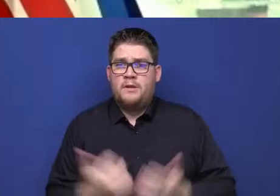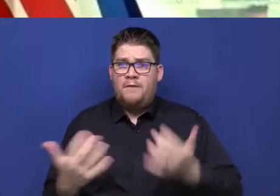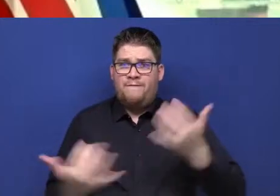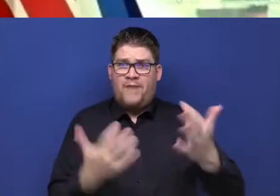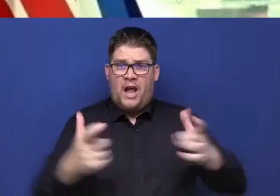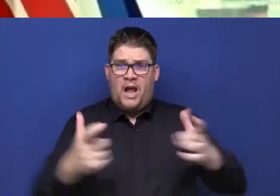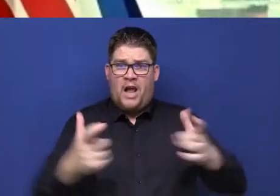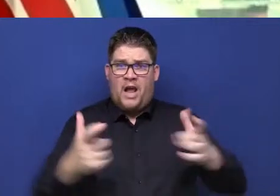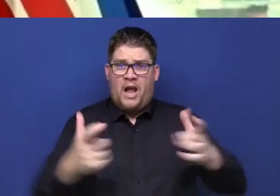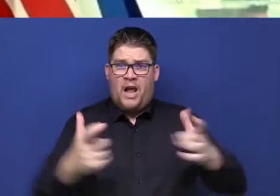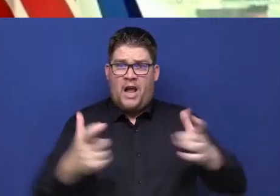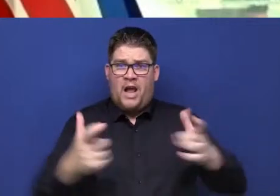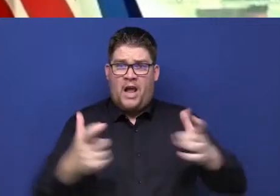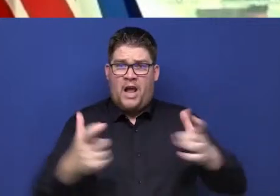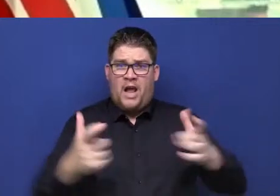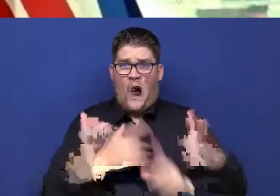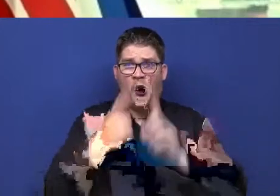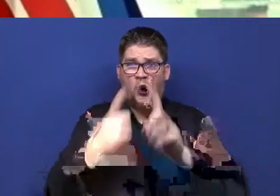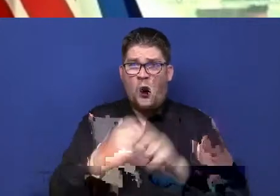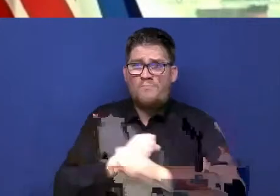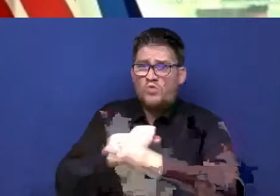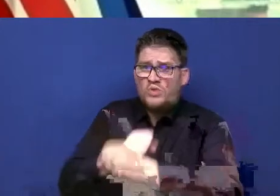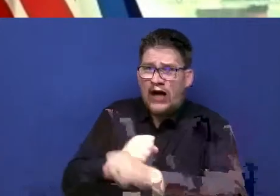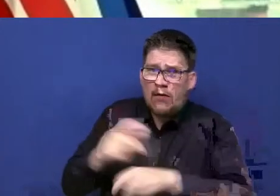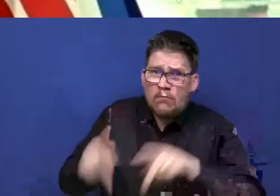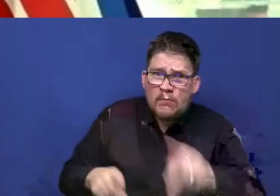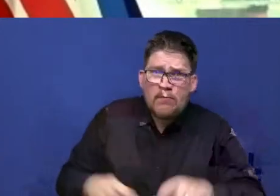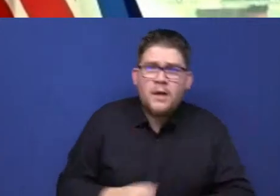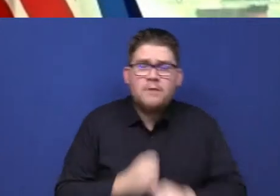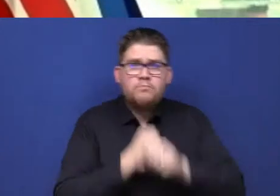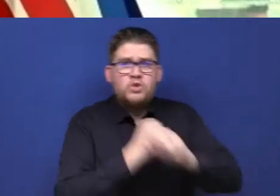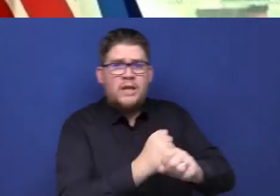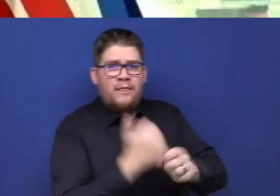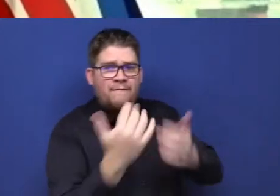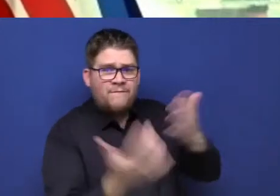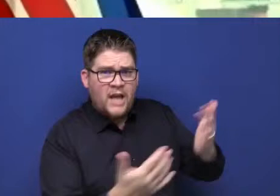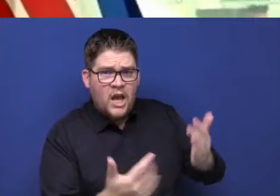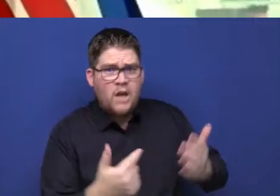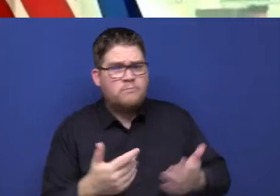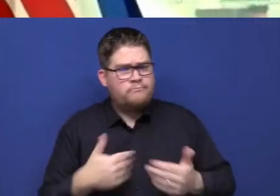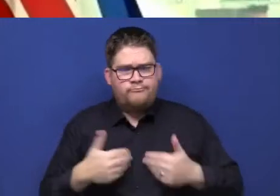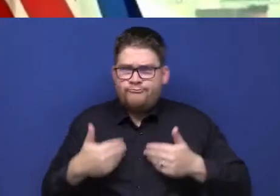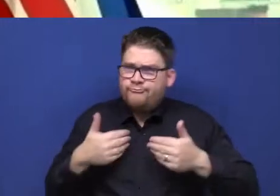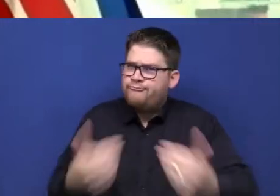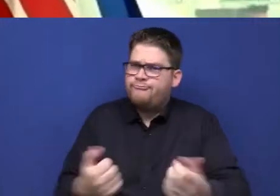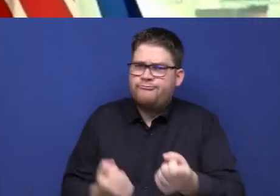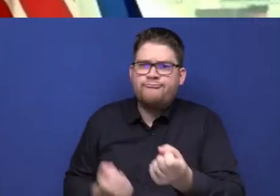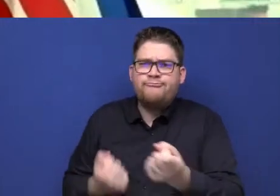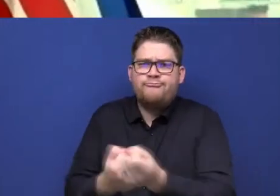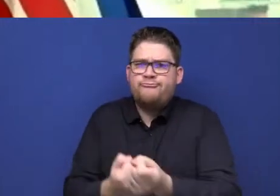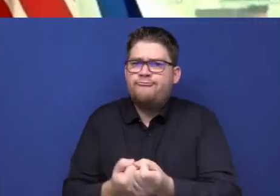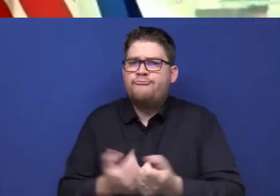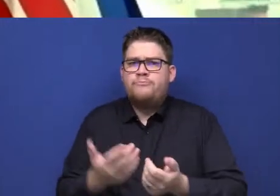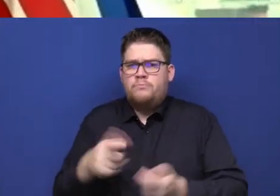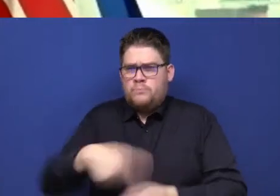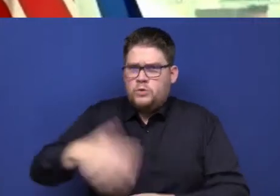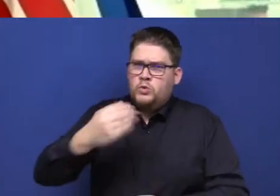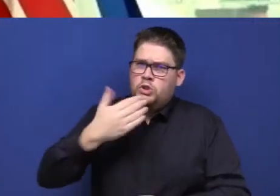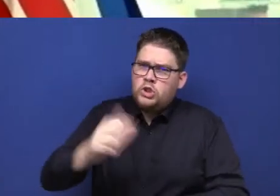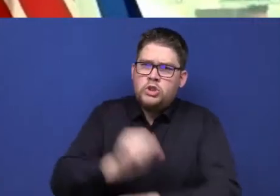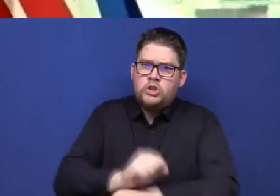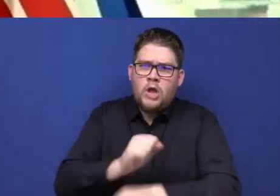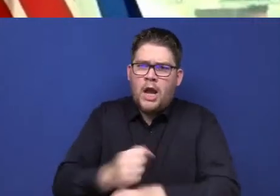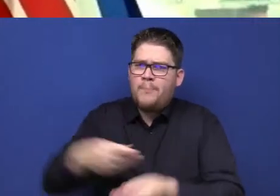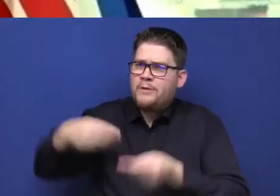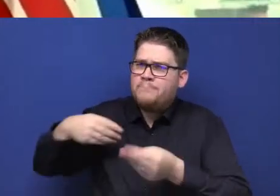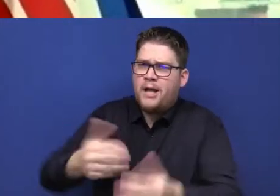We spend what we have to spend. That concludes today's information update. Our next scheduled update is set for Tuesday afternoon at 2 p.m. Thank you, everyone, for joining.